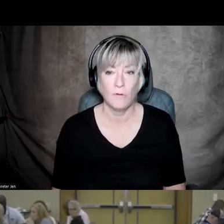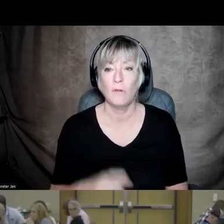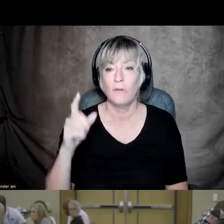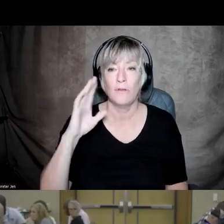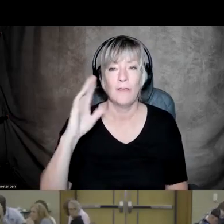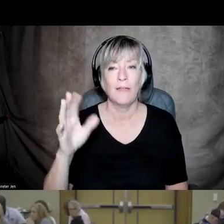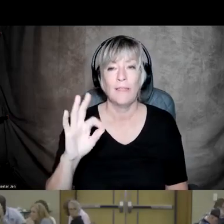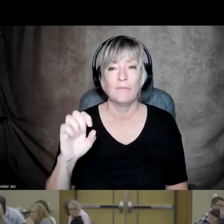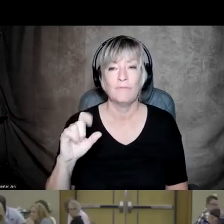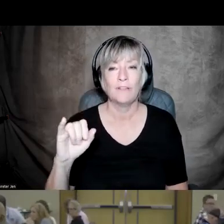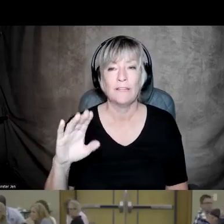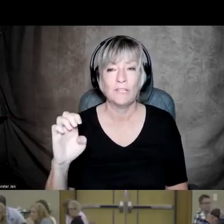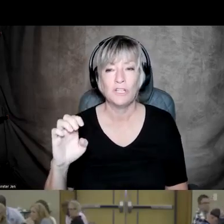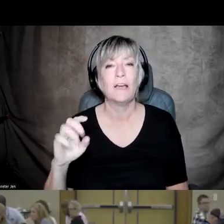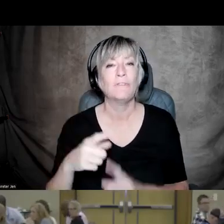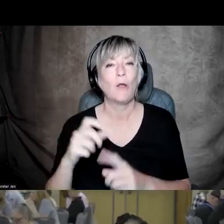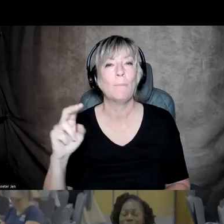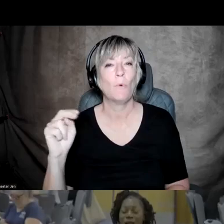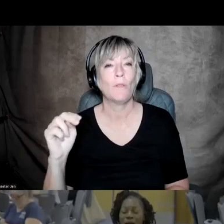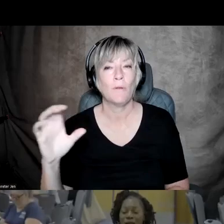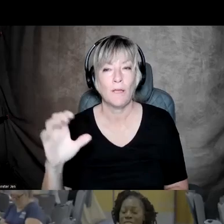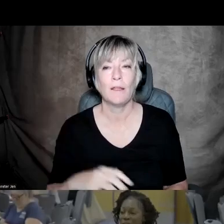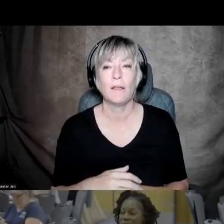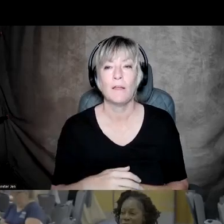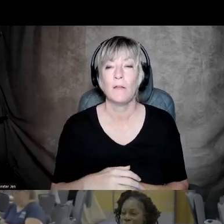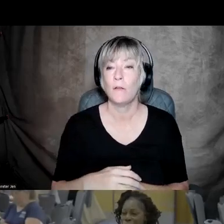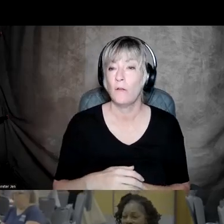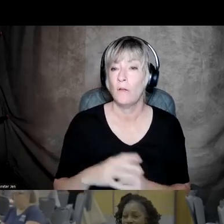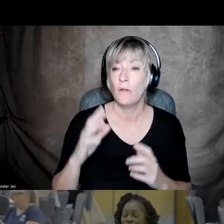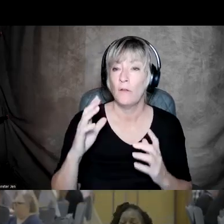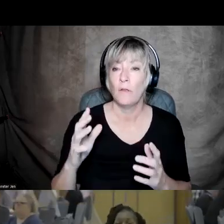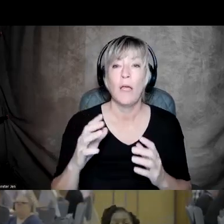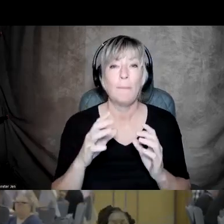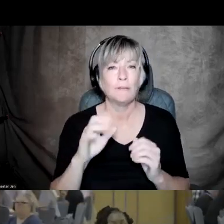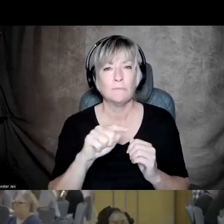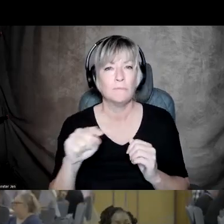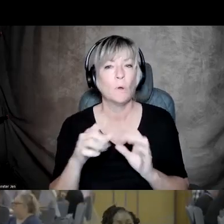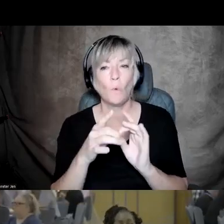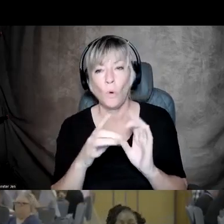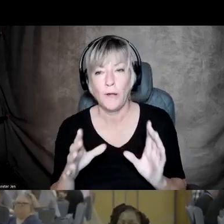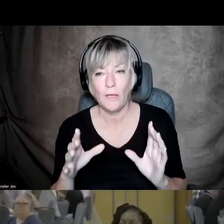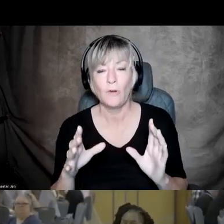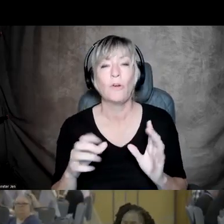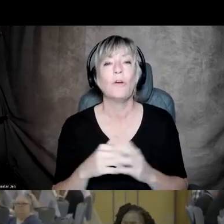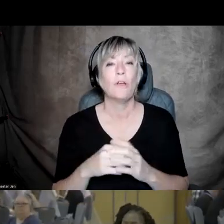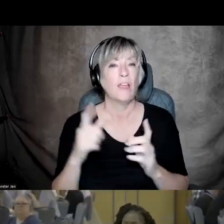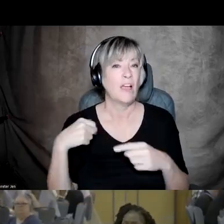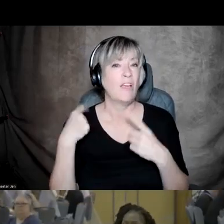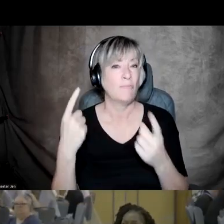Hi, I'm Felicia McPherson from North Carolina, CIT coordinator, and I've been